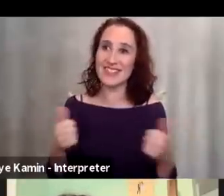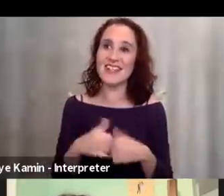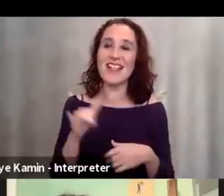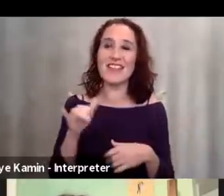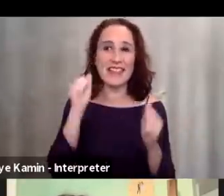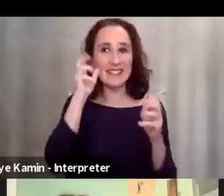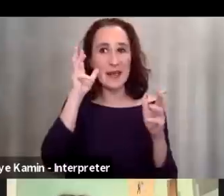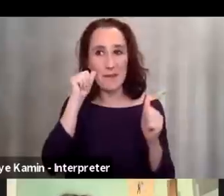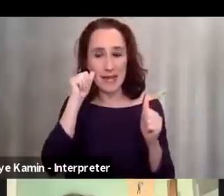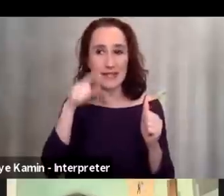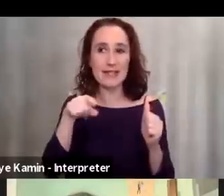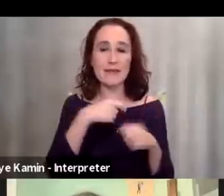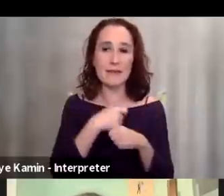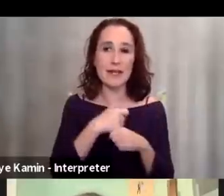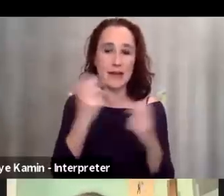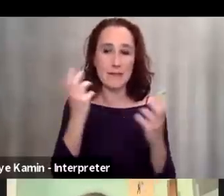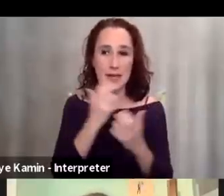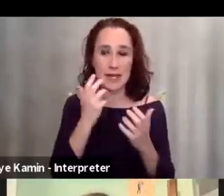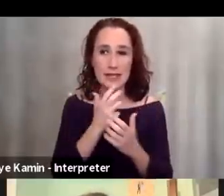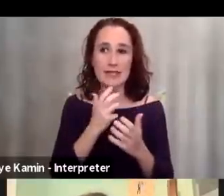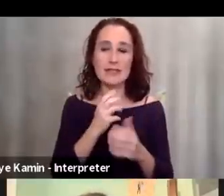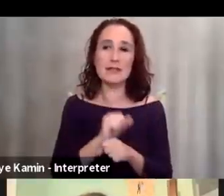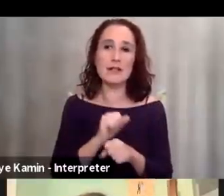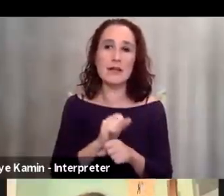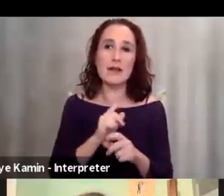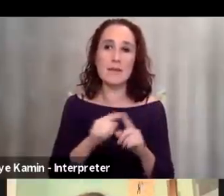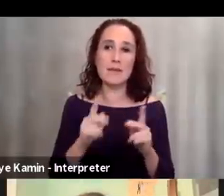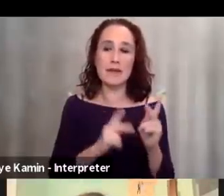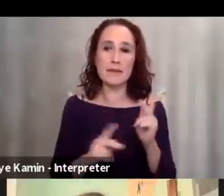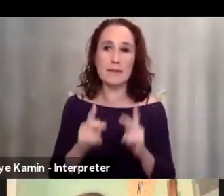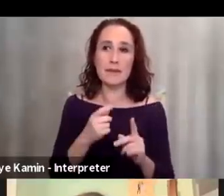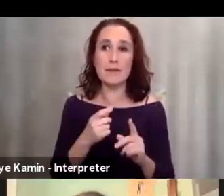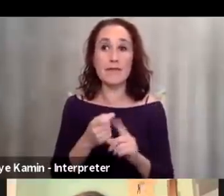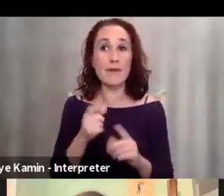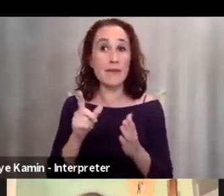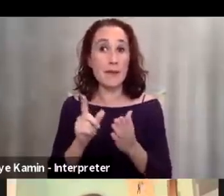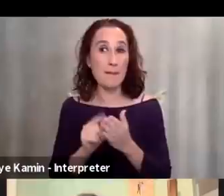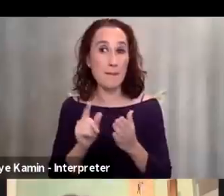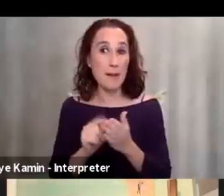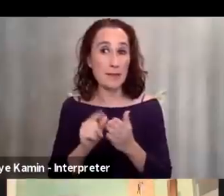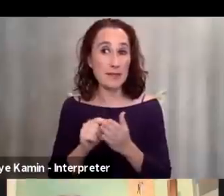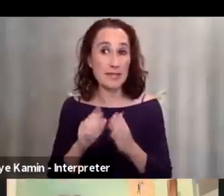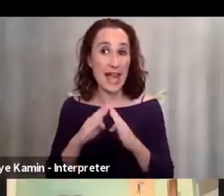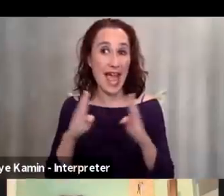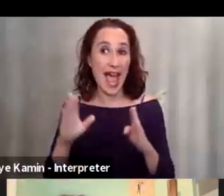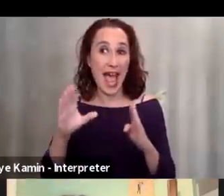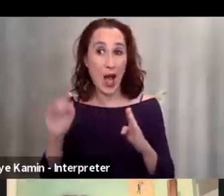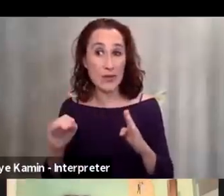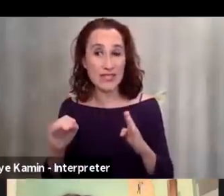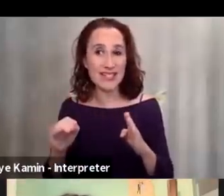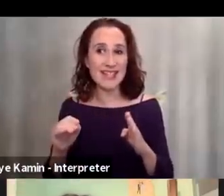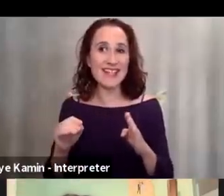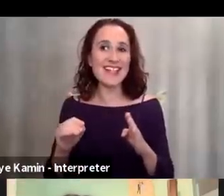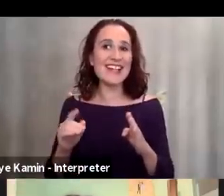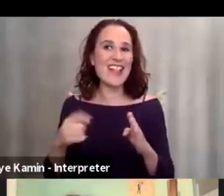amazing bodies of work. But the people in the publishing houses are not what I would call